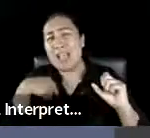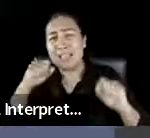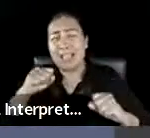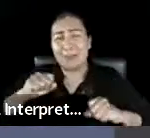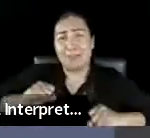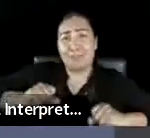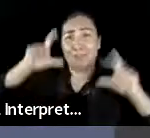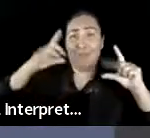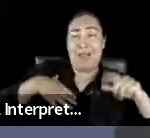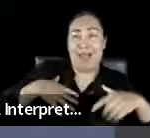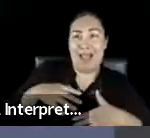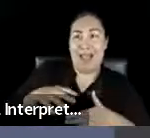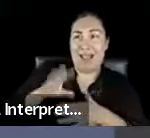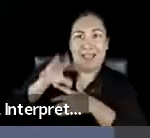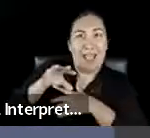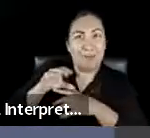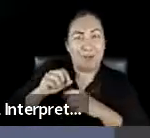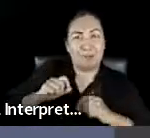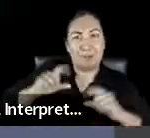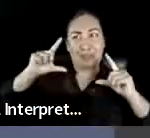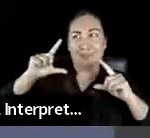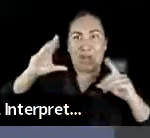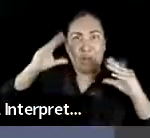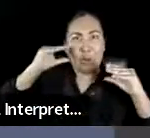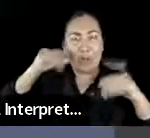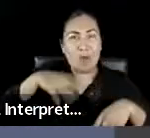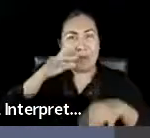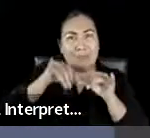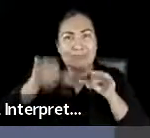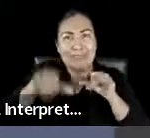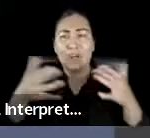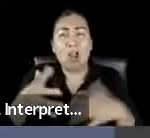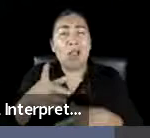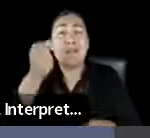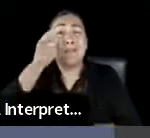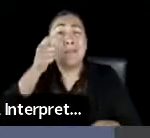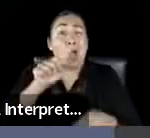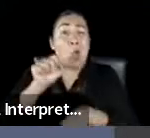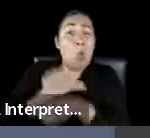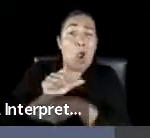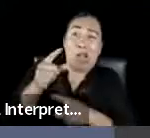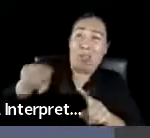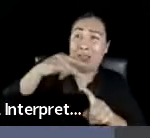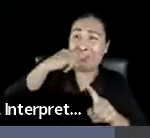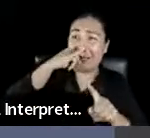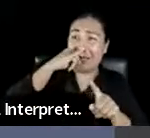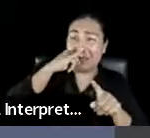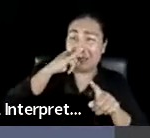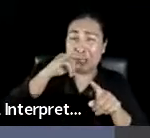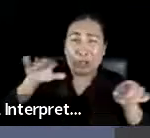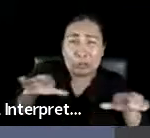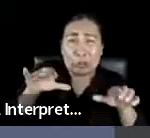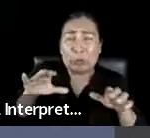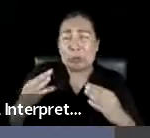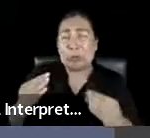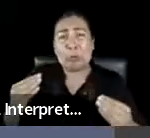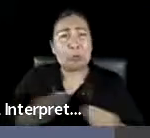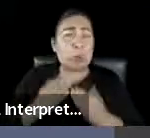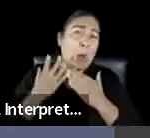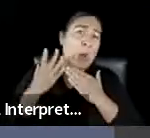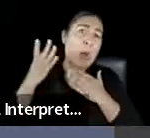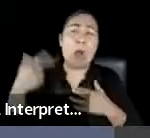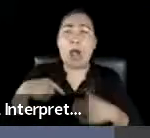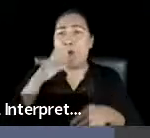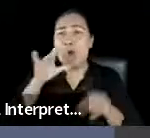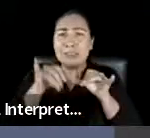I'm going to stick here until we can, because the work that these kids do just is so inspiring to me. And I will stick